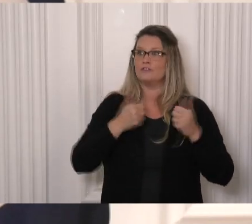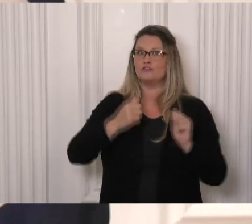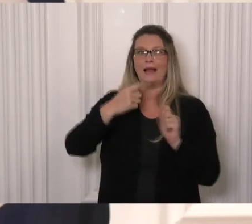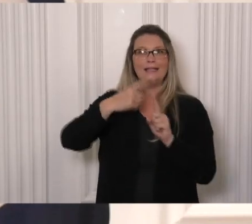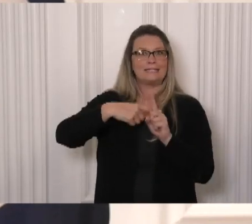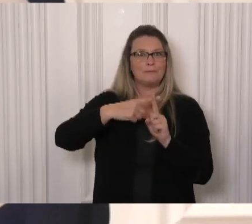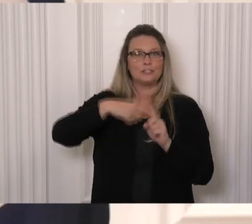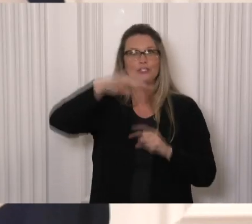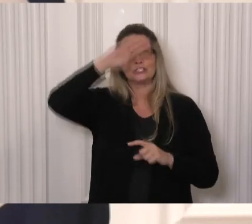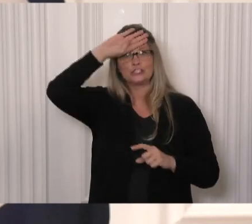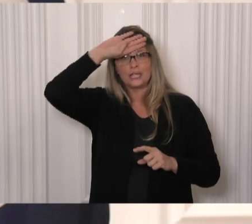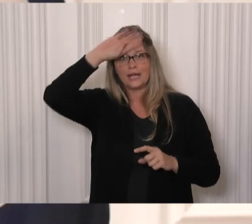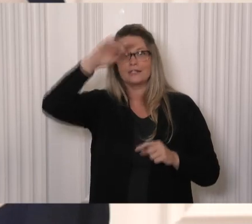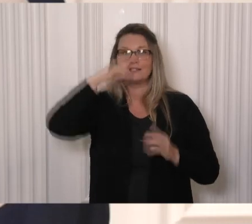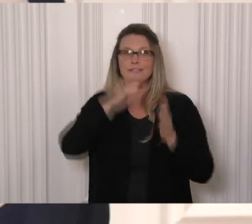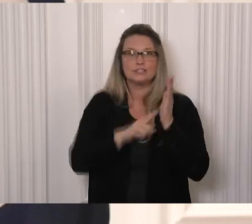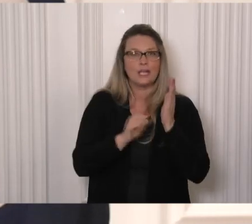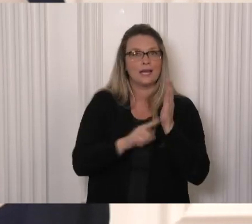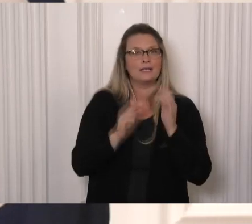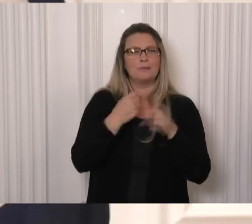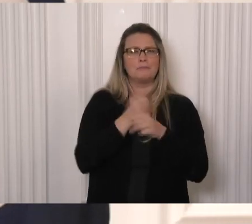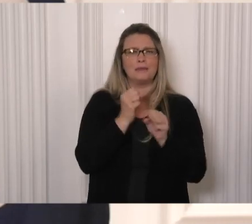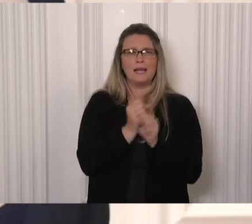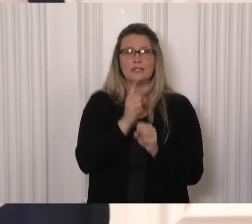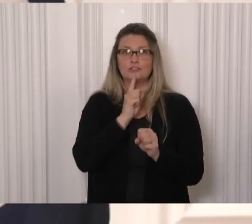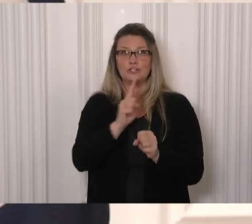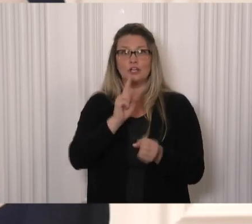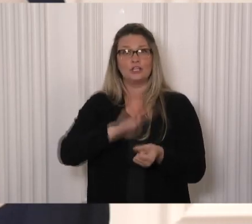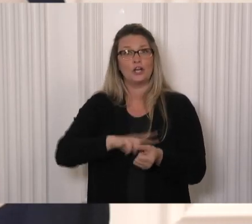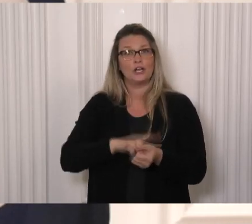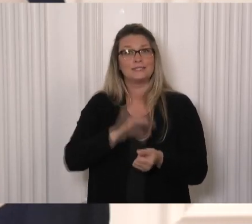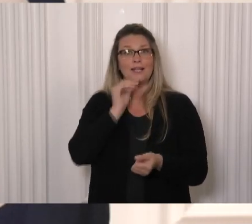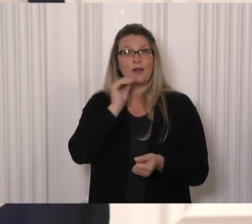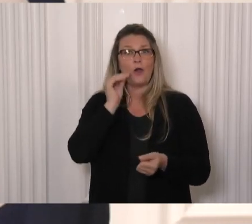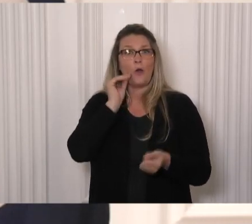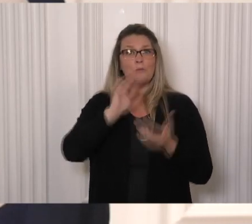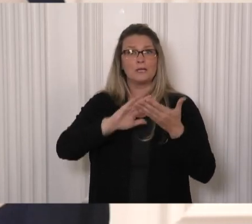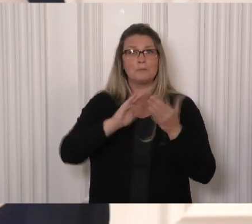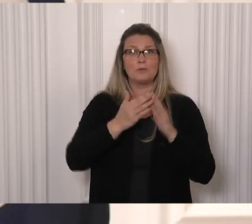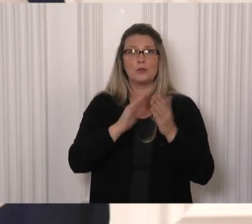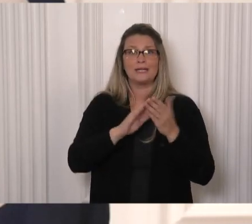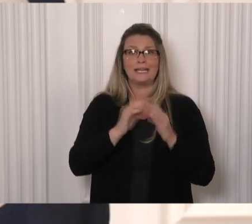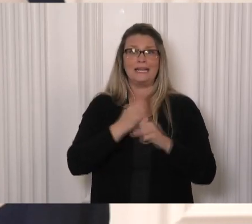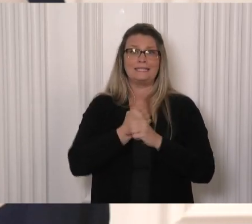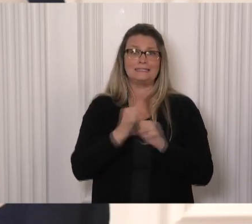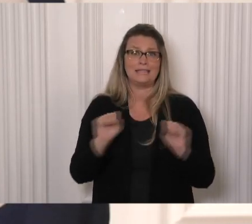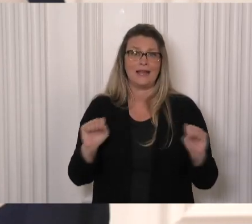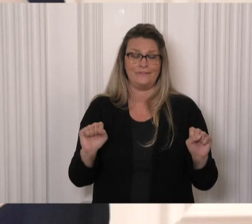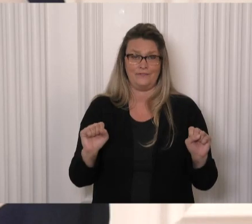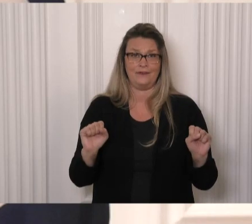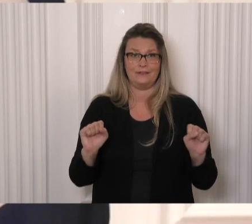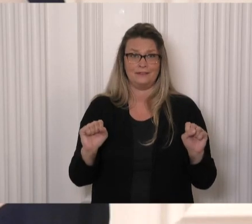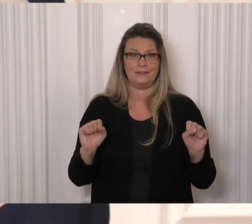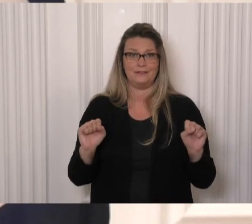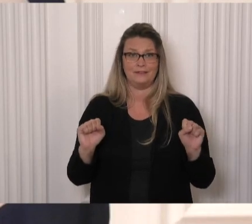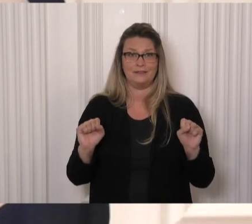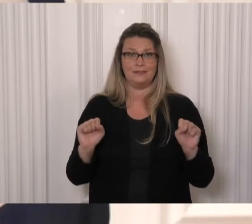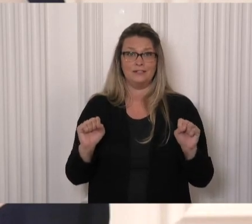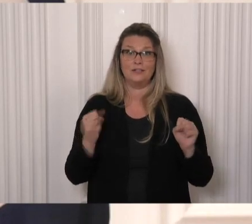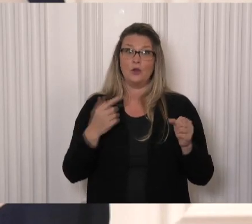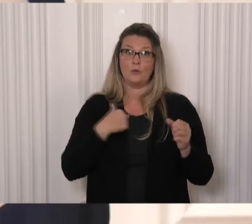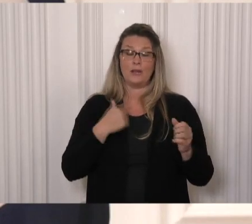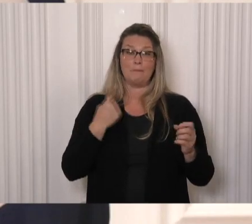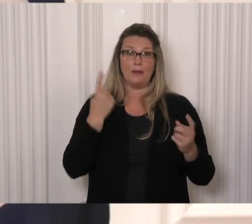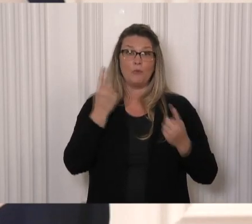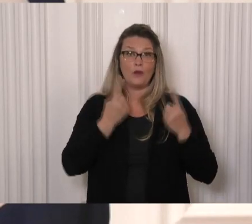do all the different things to ensure that our nursing home community is protected in every way. We've been